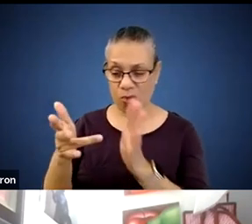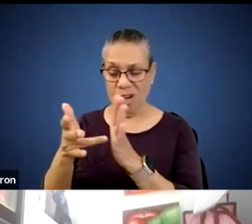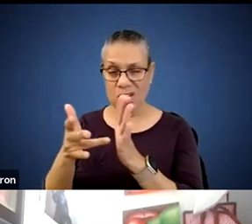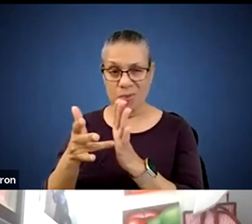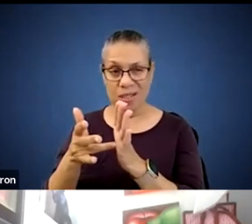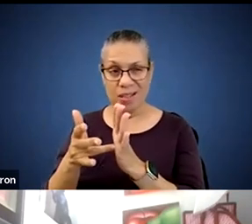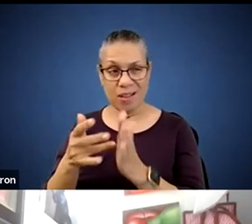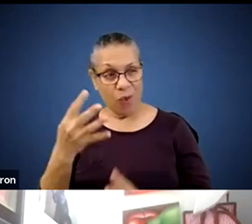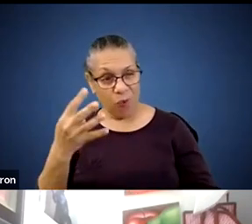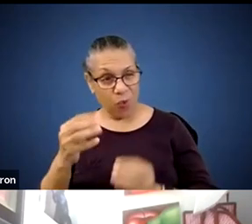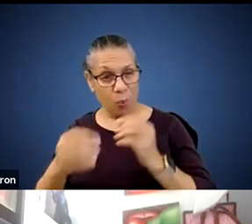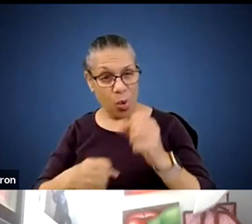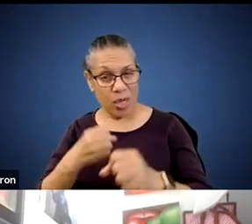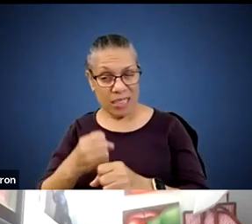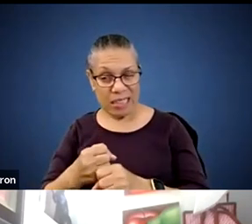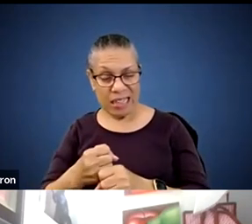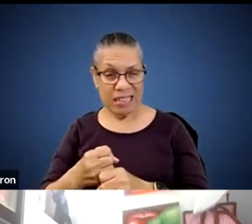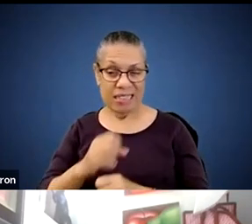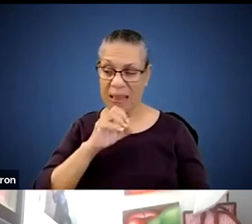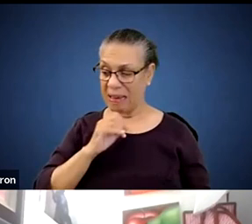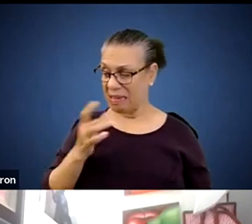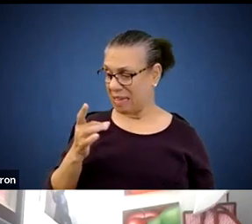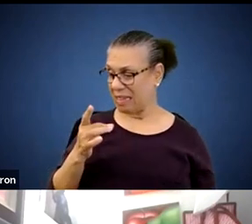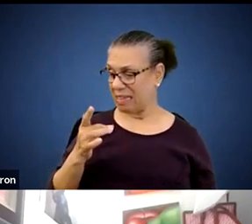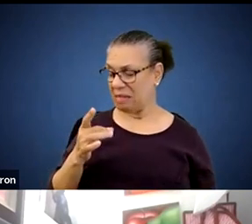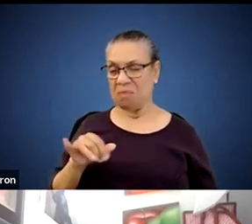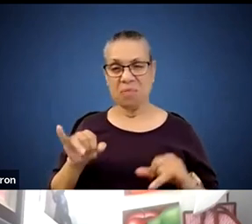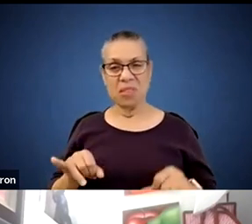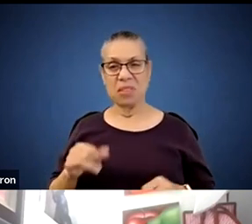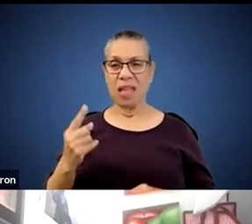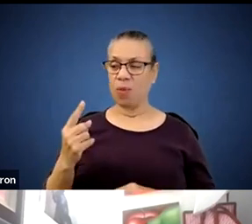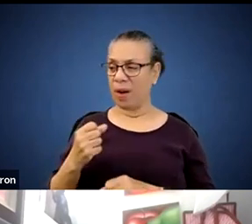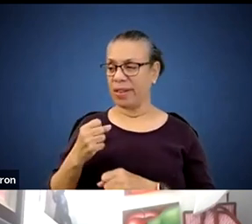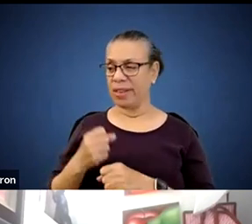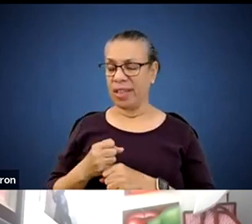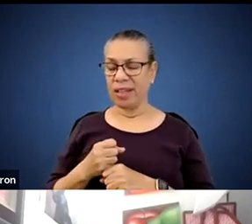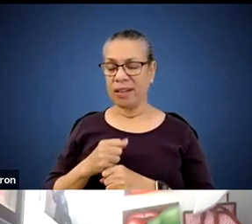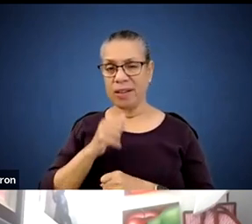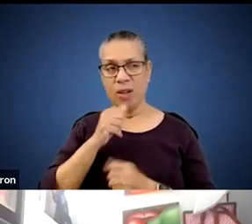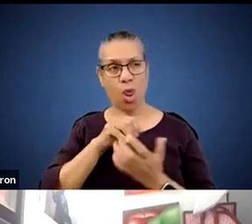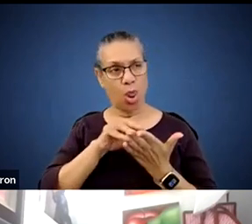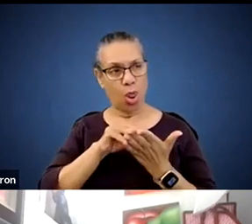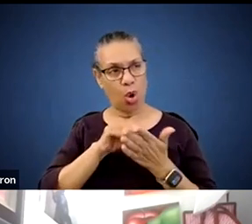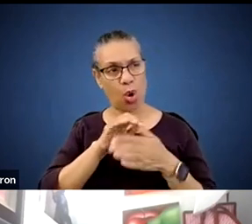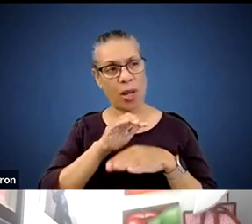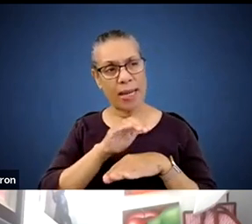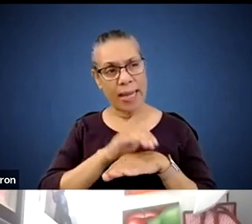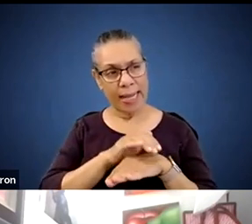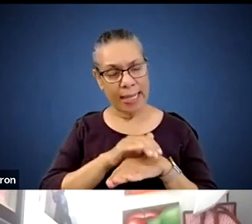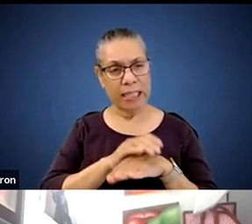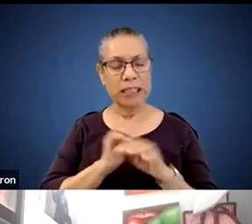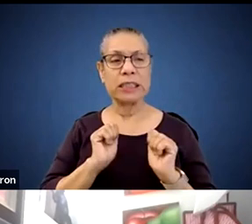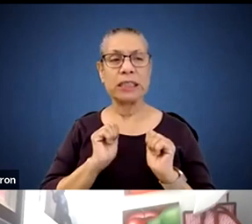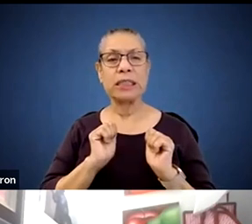four years to go they will often stay in school for a year or two they'll they'll start to learn English they'll take